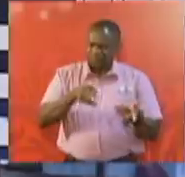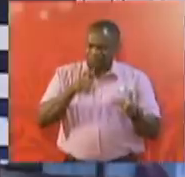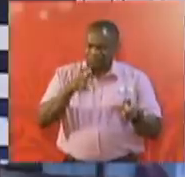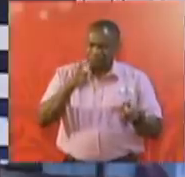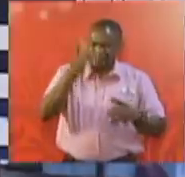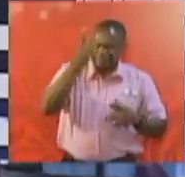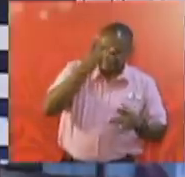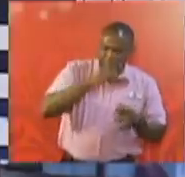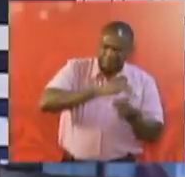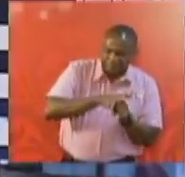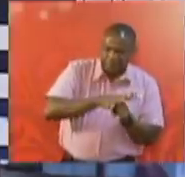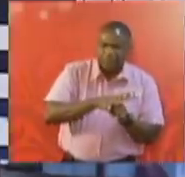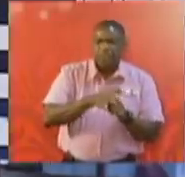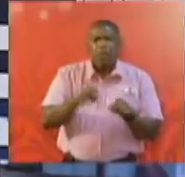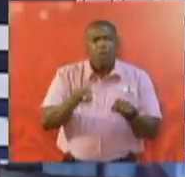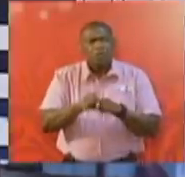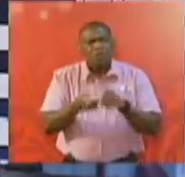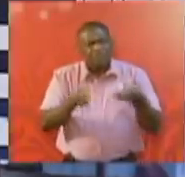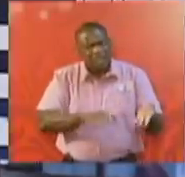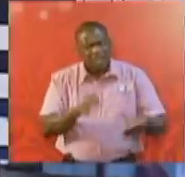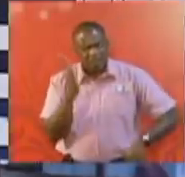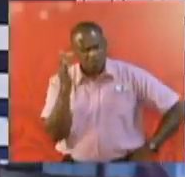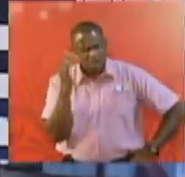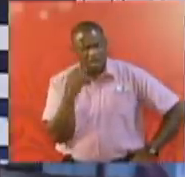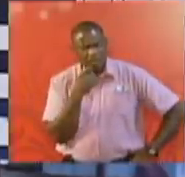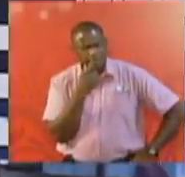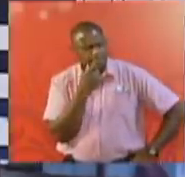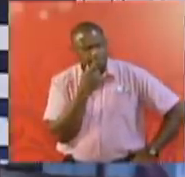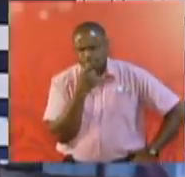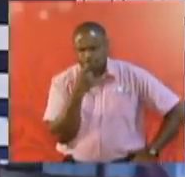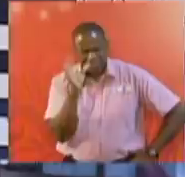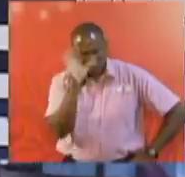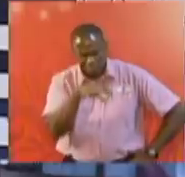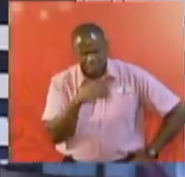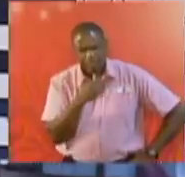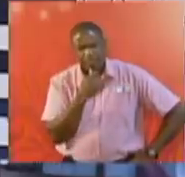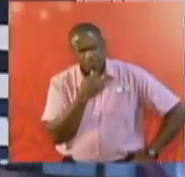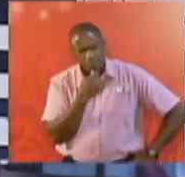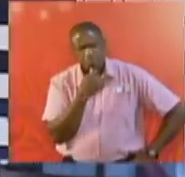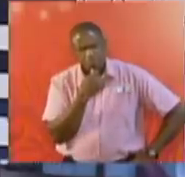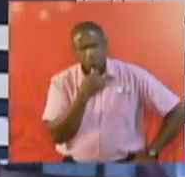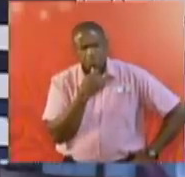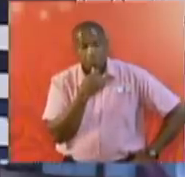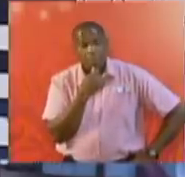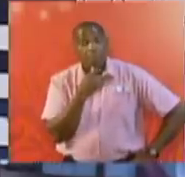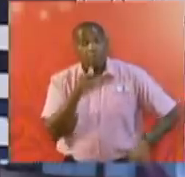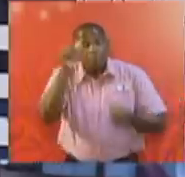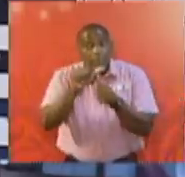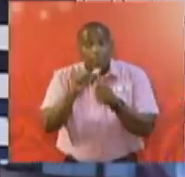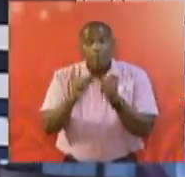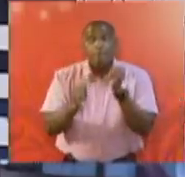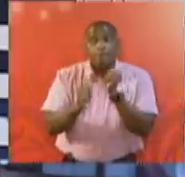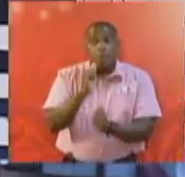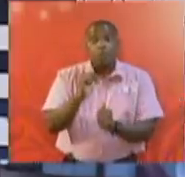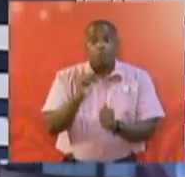succumbing than females? We are still looking to find out why exactly is that happening. Remember, most of our population who are dying from this